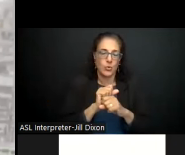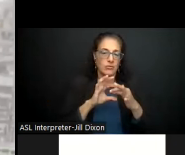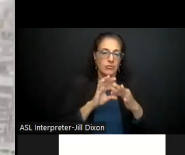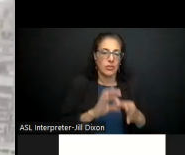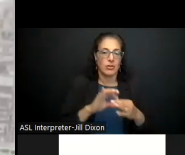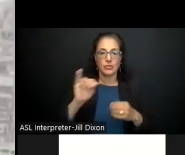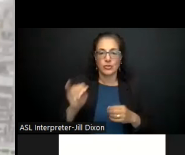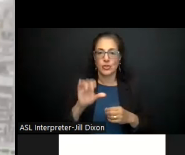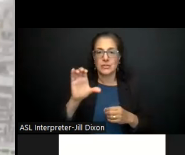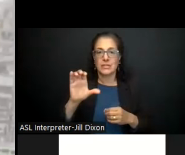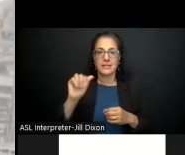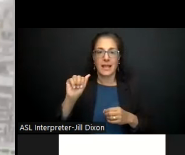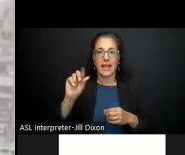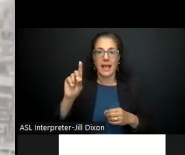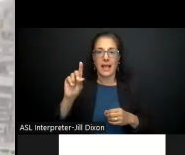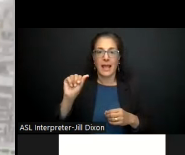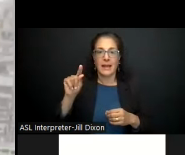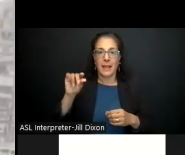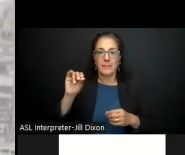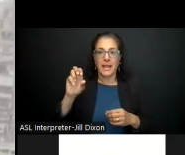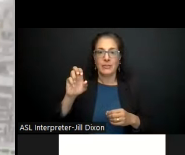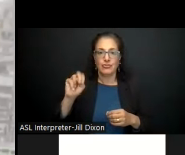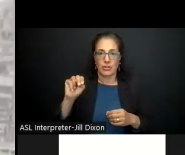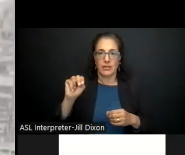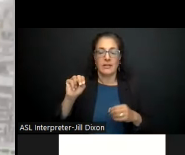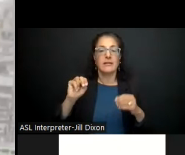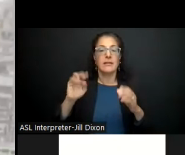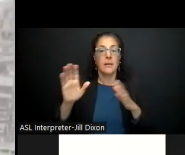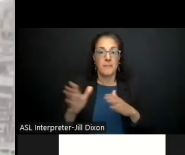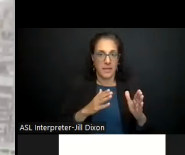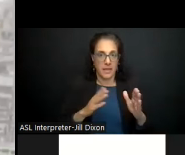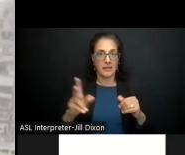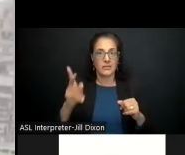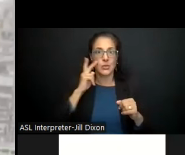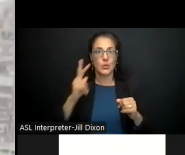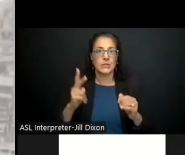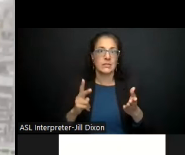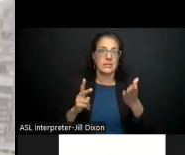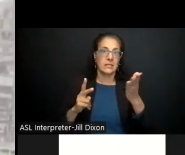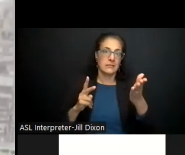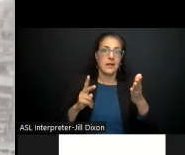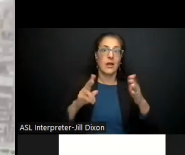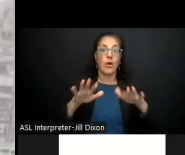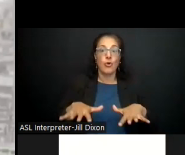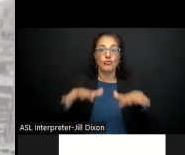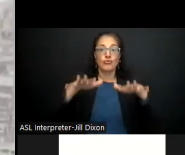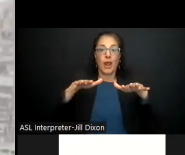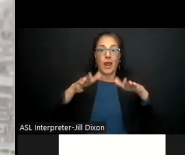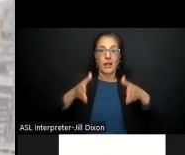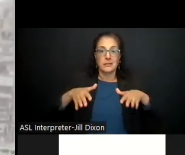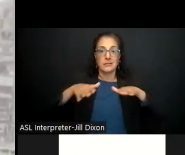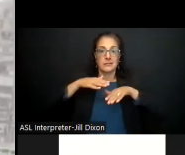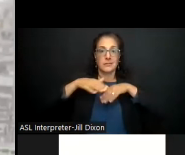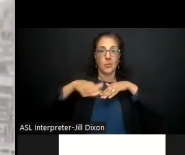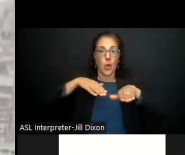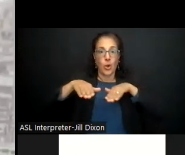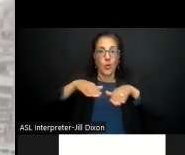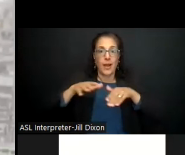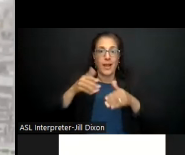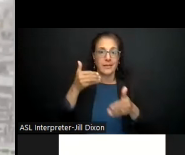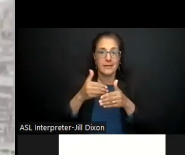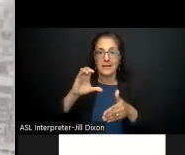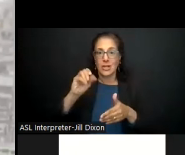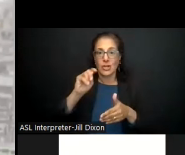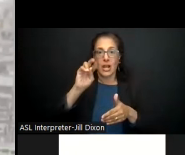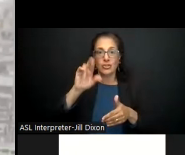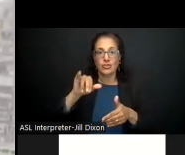City adaptation plan. So we see a raised walkway proposed around Country Village, which already has a walkway.